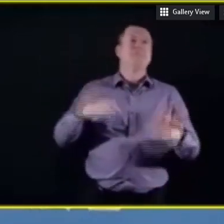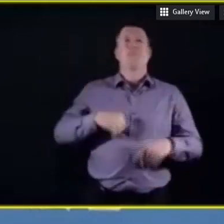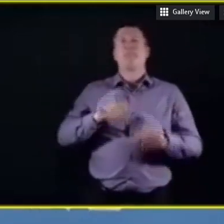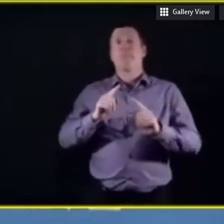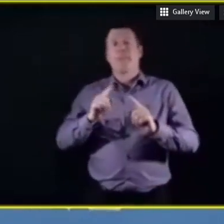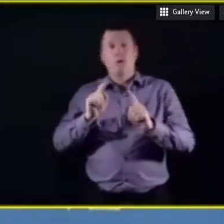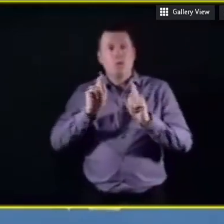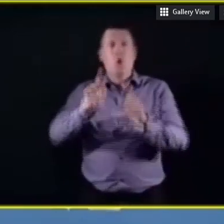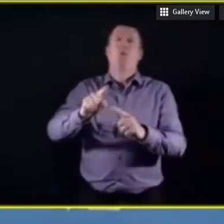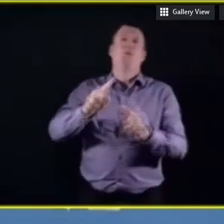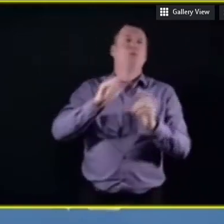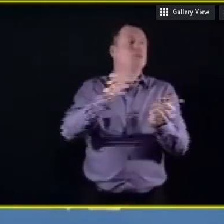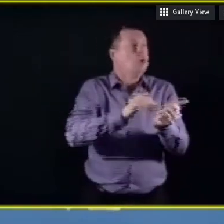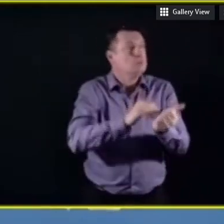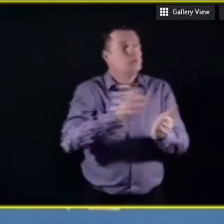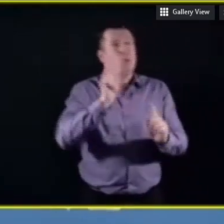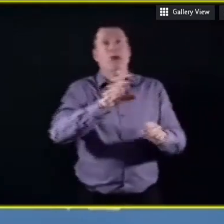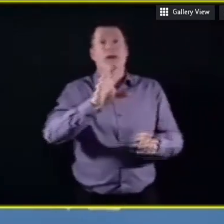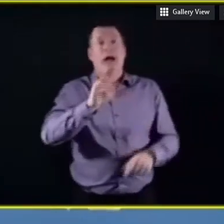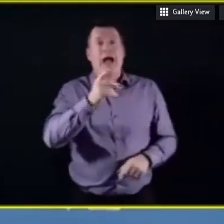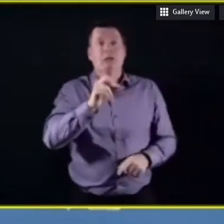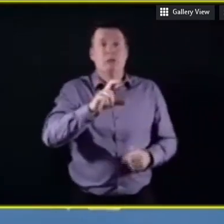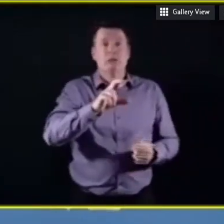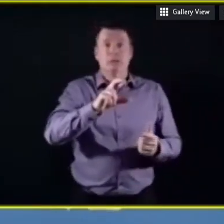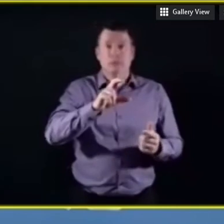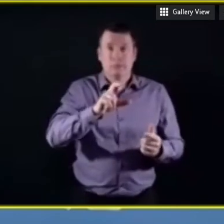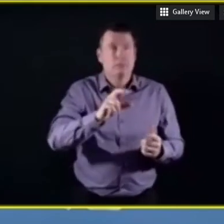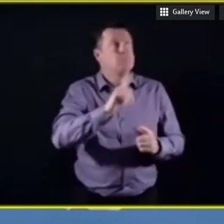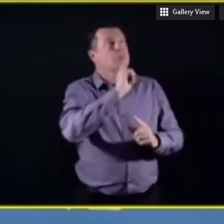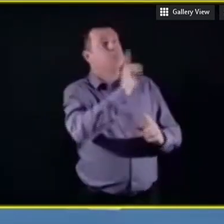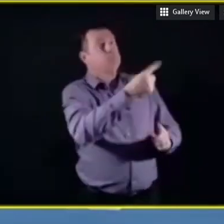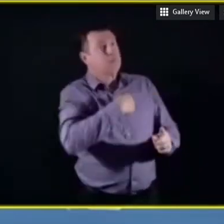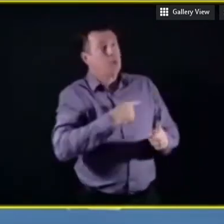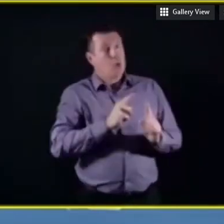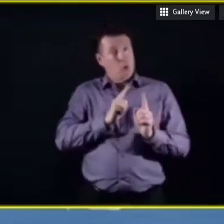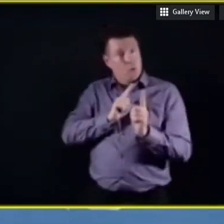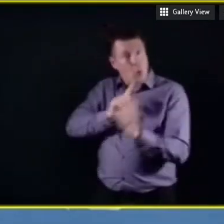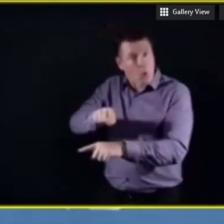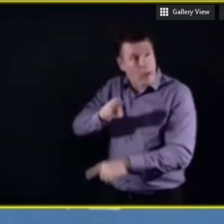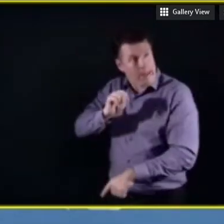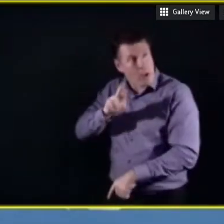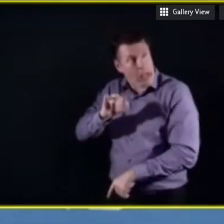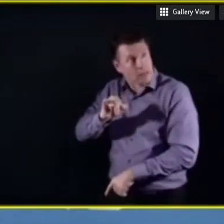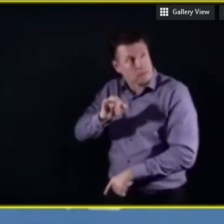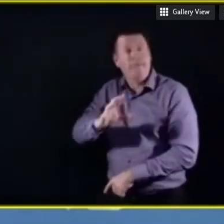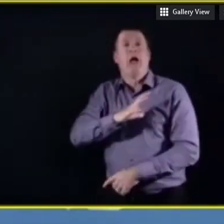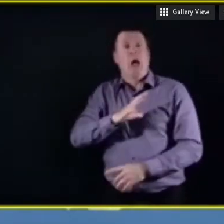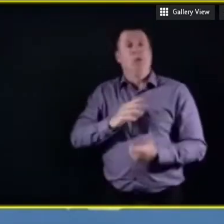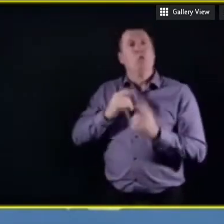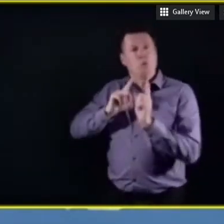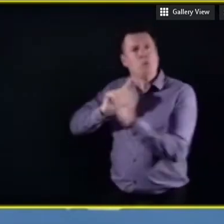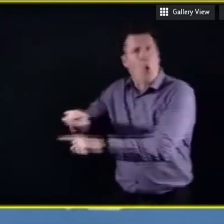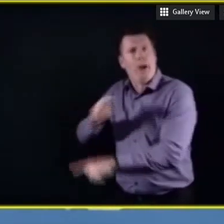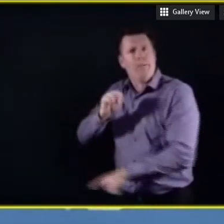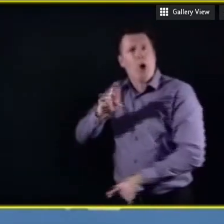protocols that we're using in our offices with masks and shields and gloves is being followed across the health